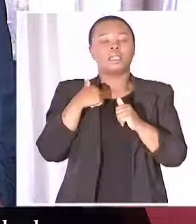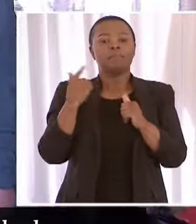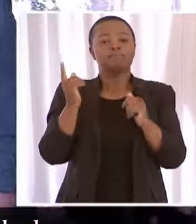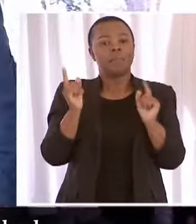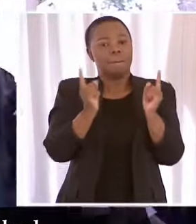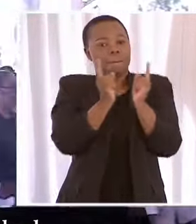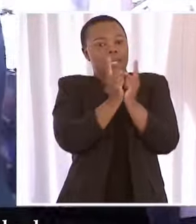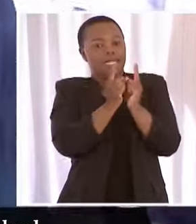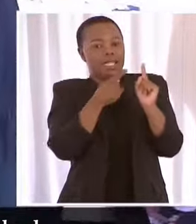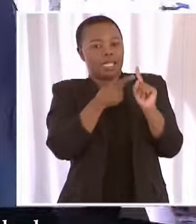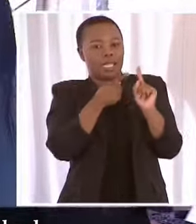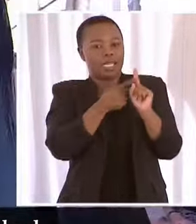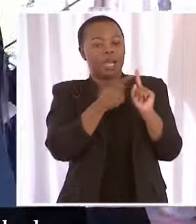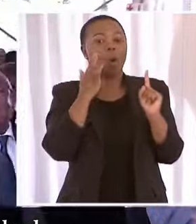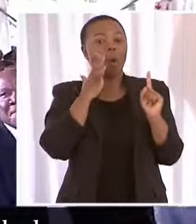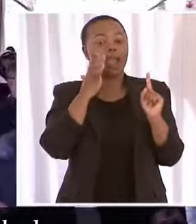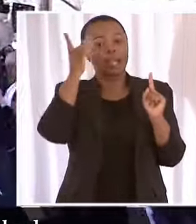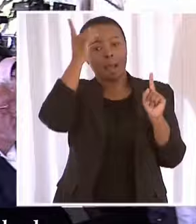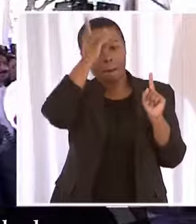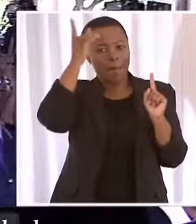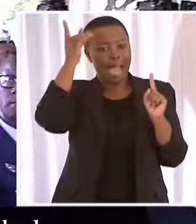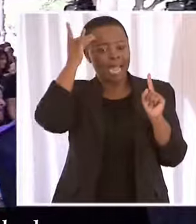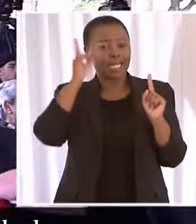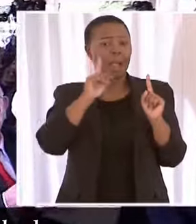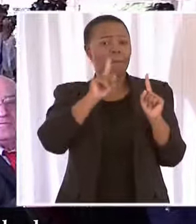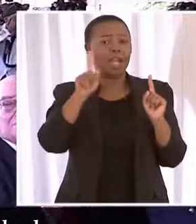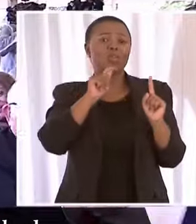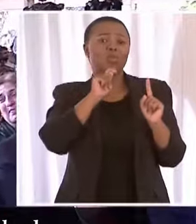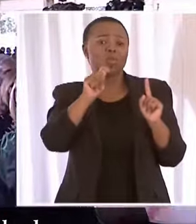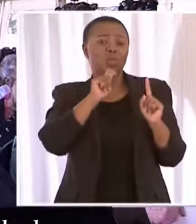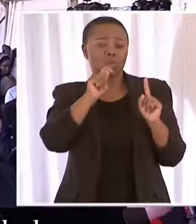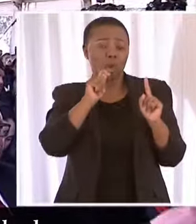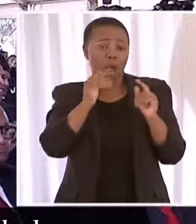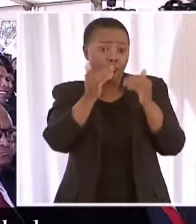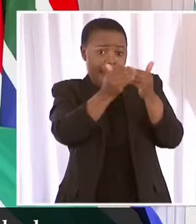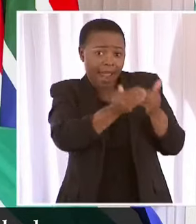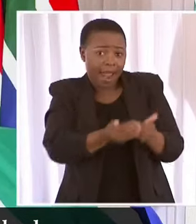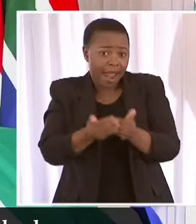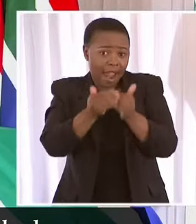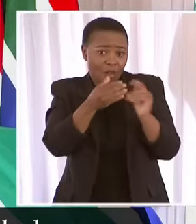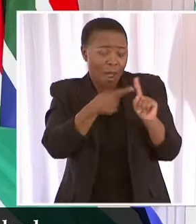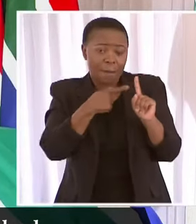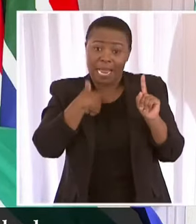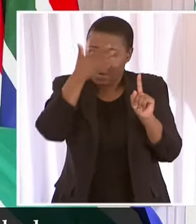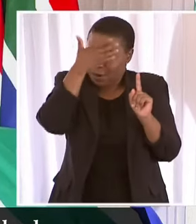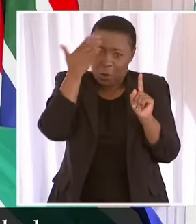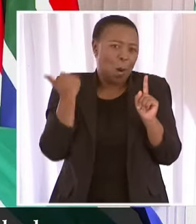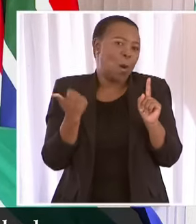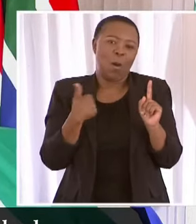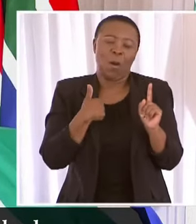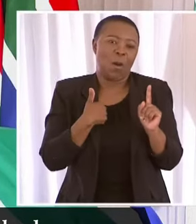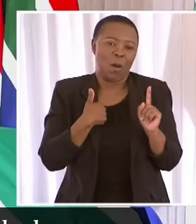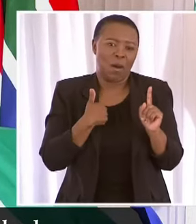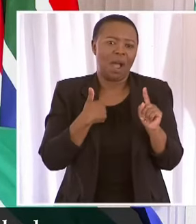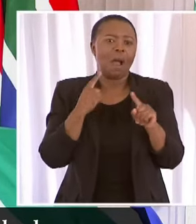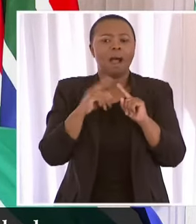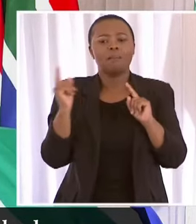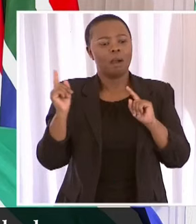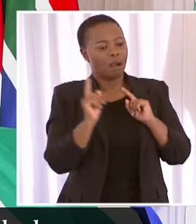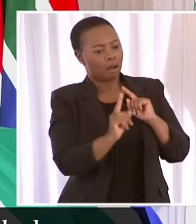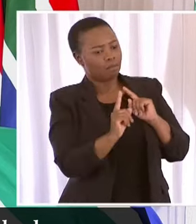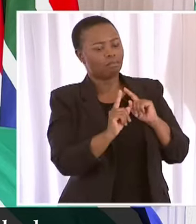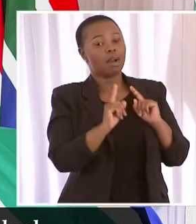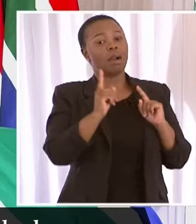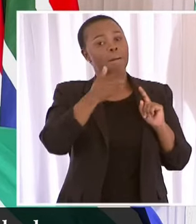March. In fact, I didn't know that I was going to take care of him. I came to look after